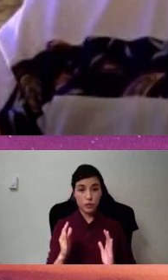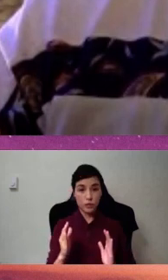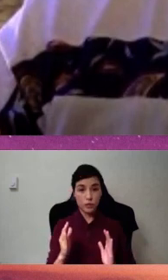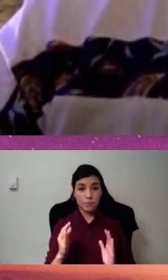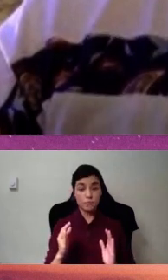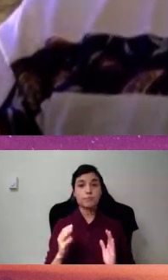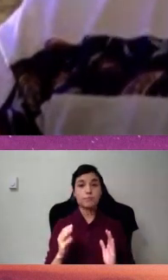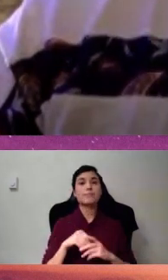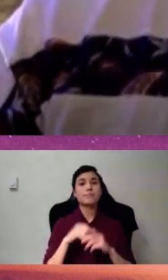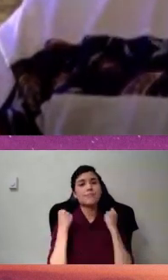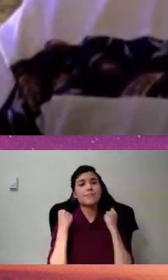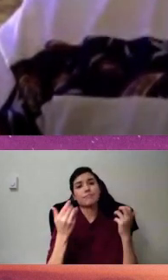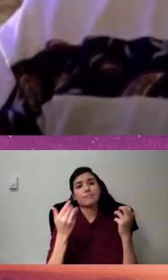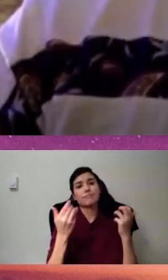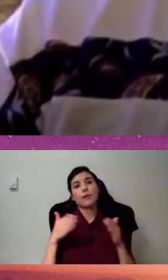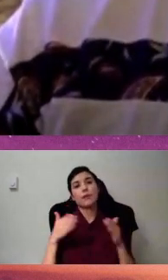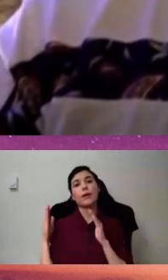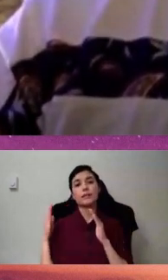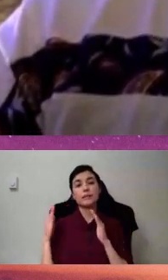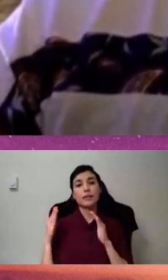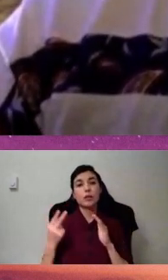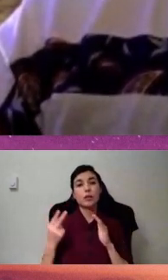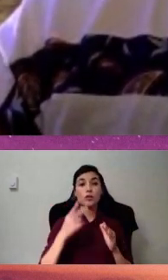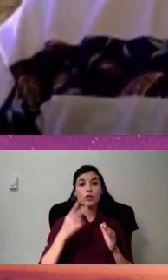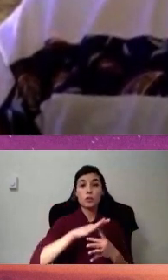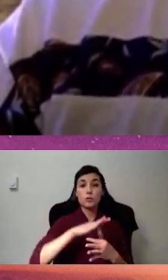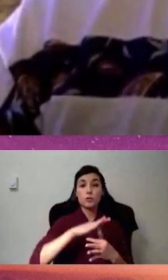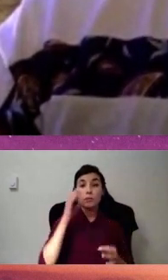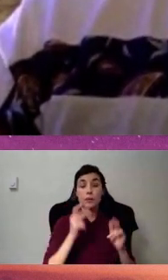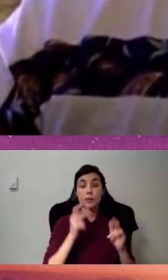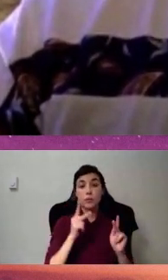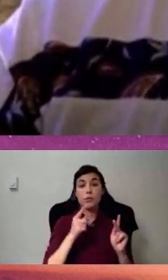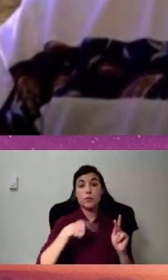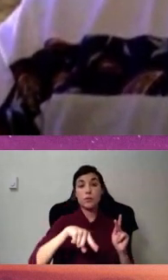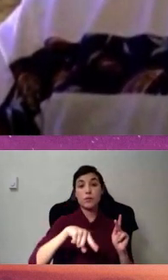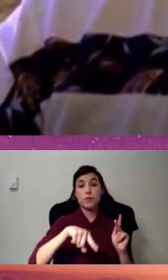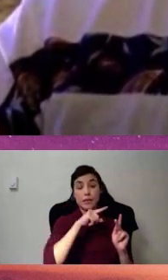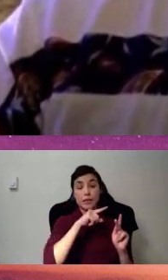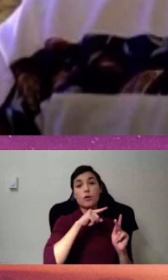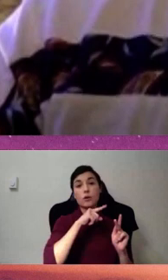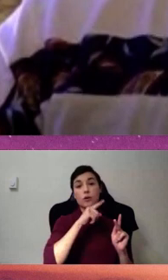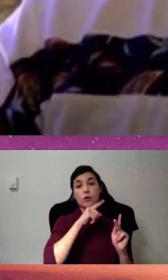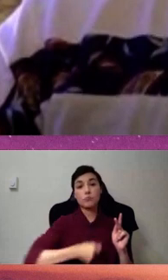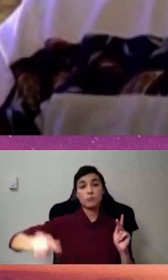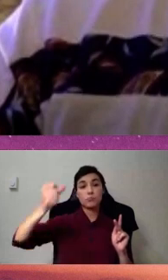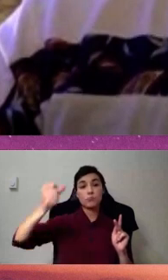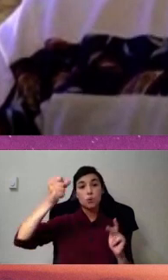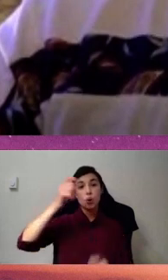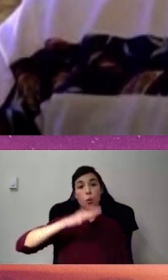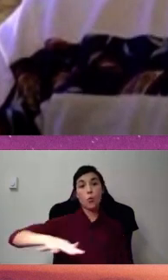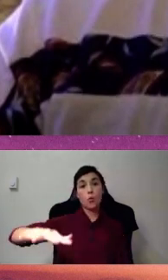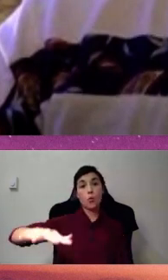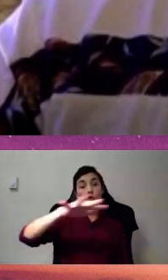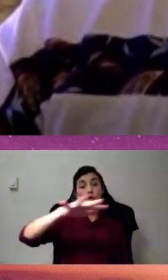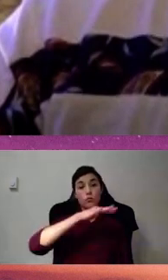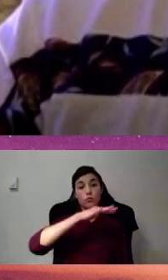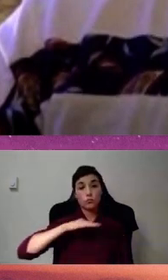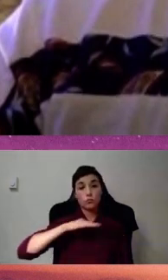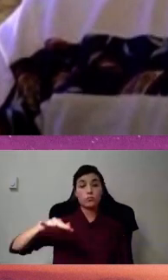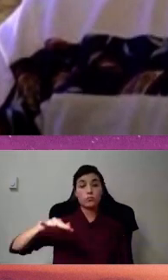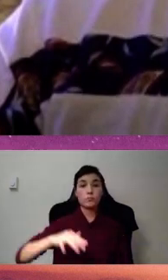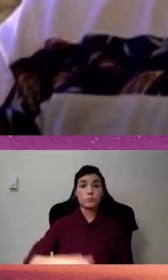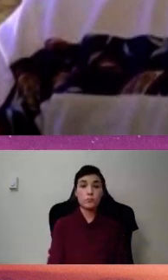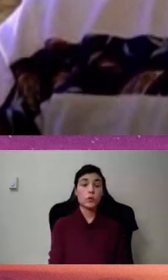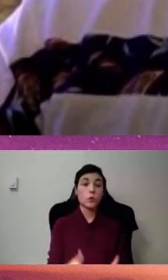were actually suspended over the entire area in trees, with rope, with